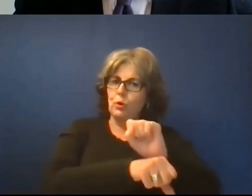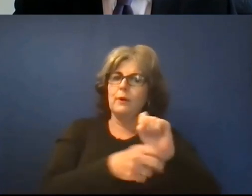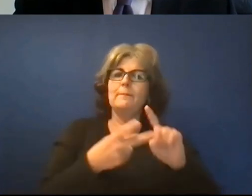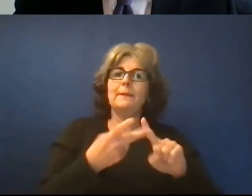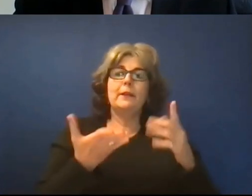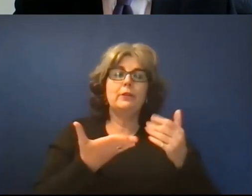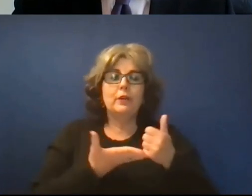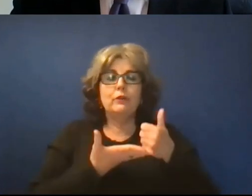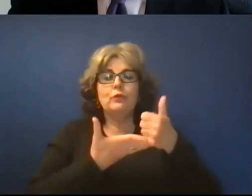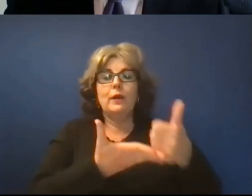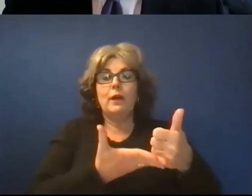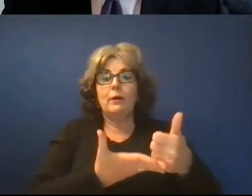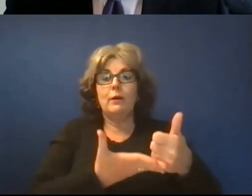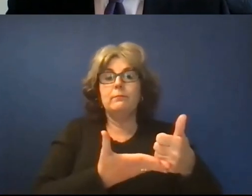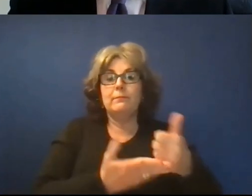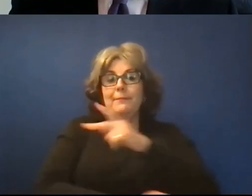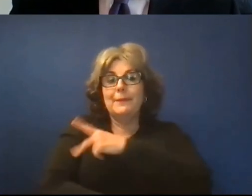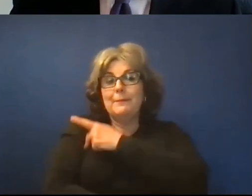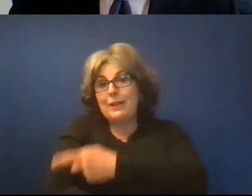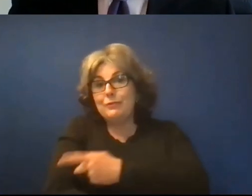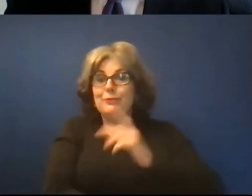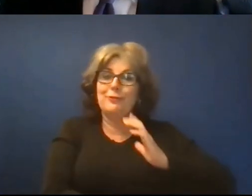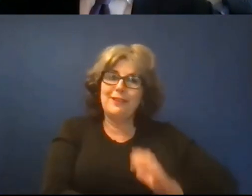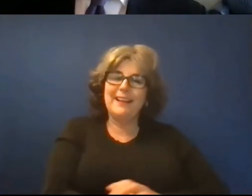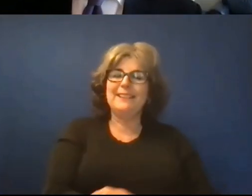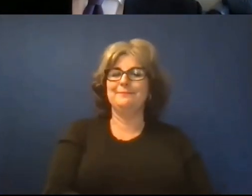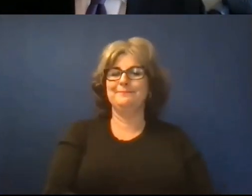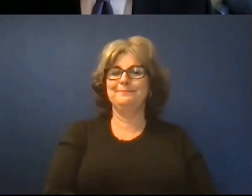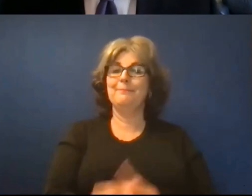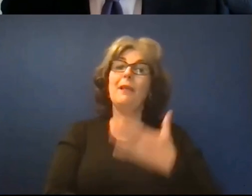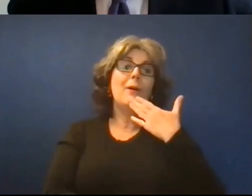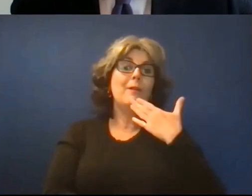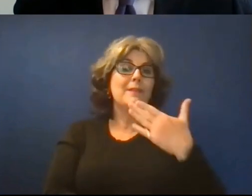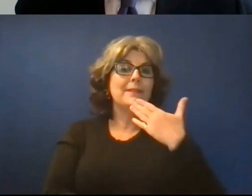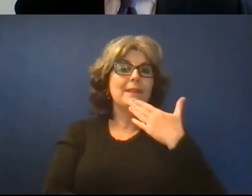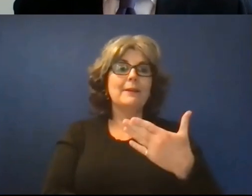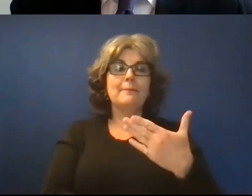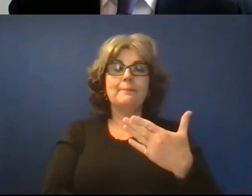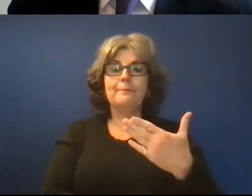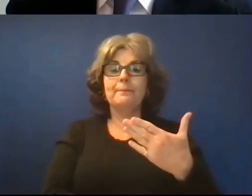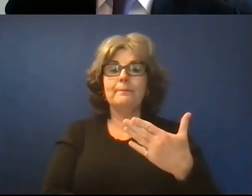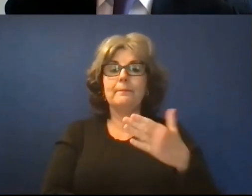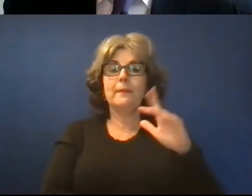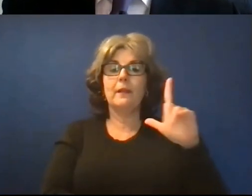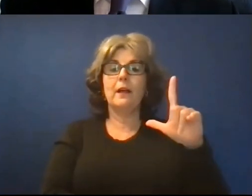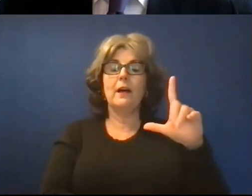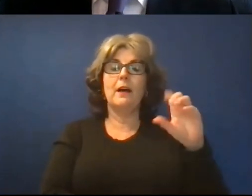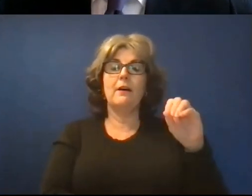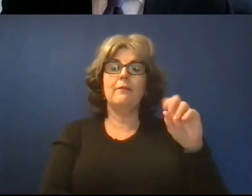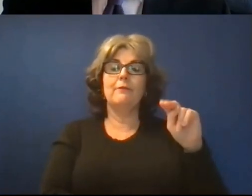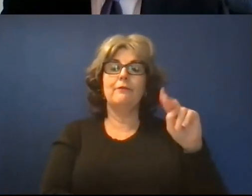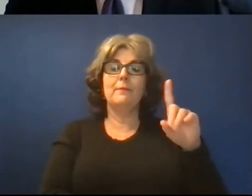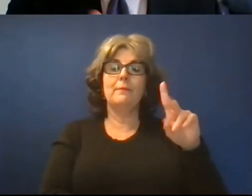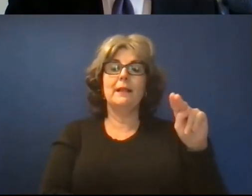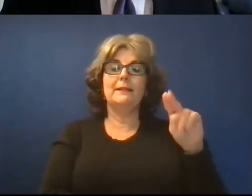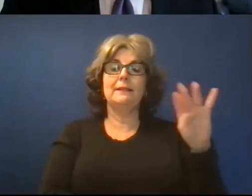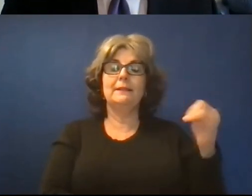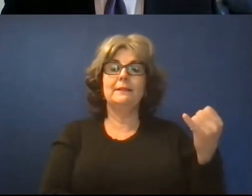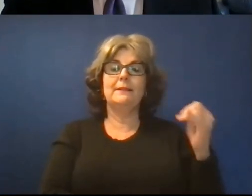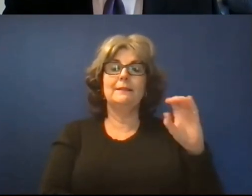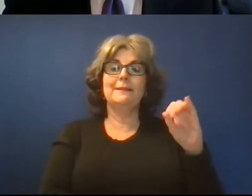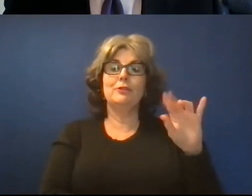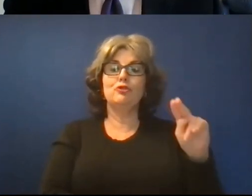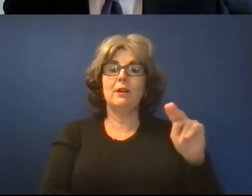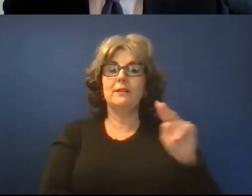to service the patient or client. Thank you very much. Question here from London Johnson for Nurse